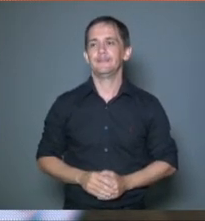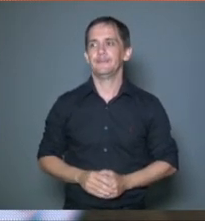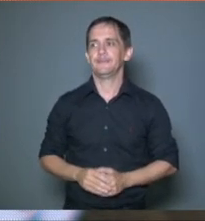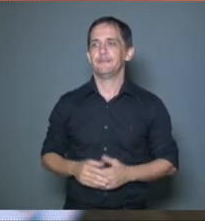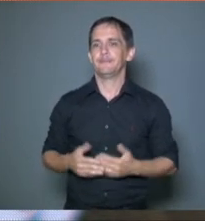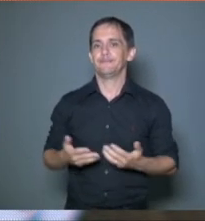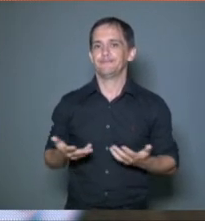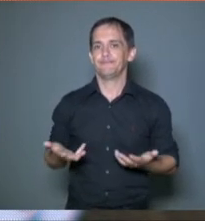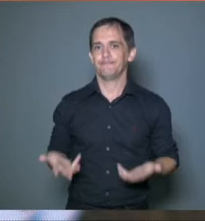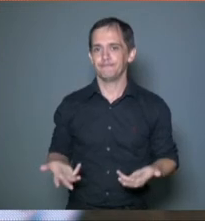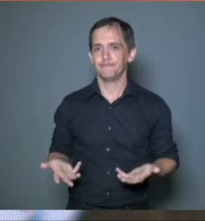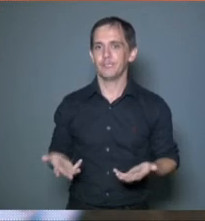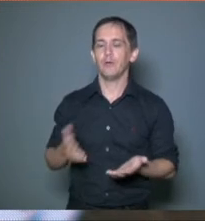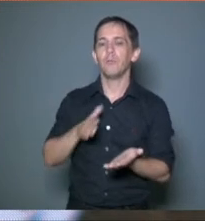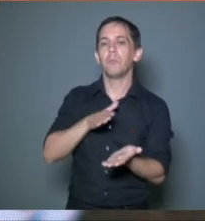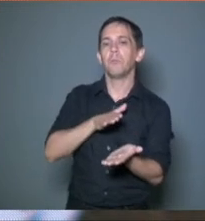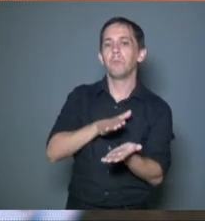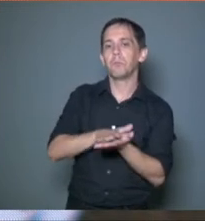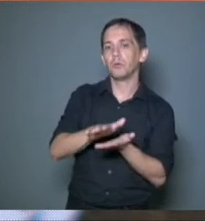win.